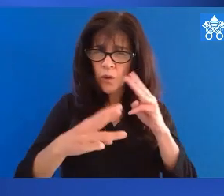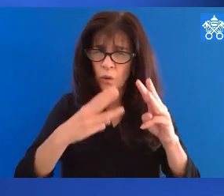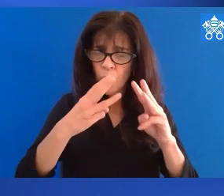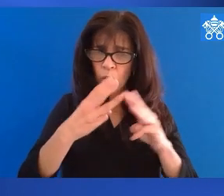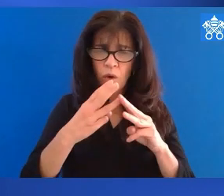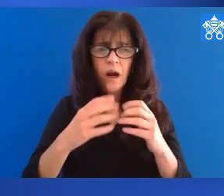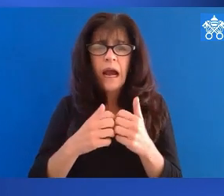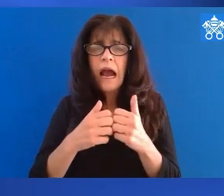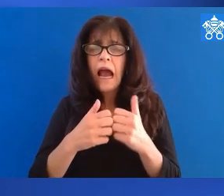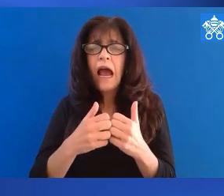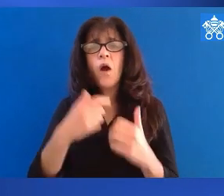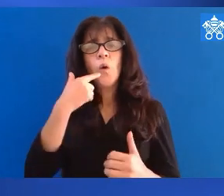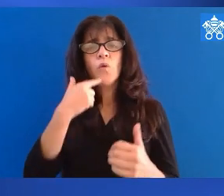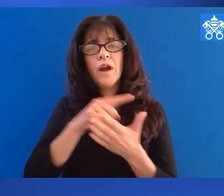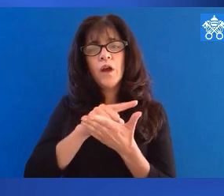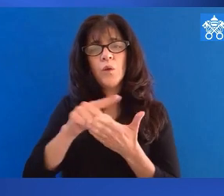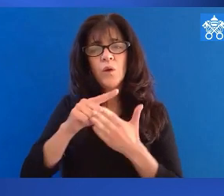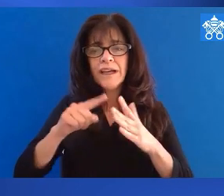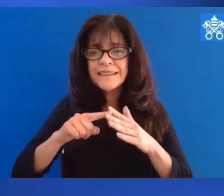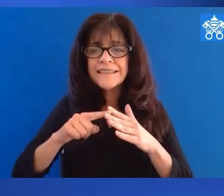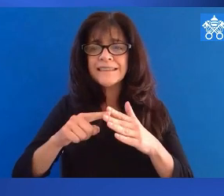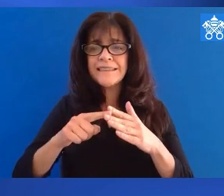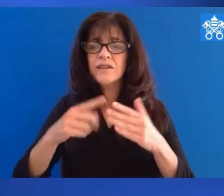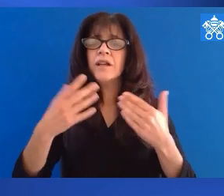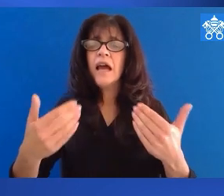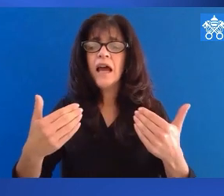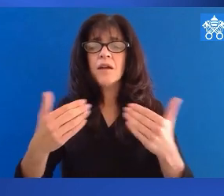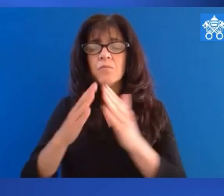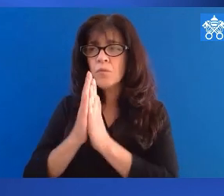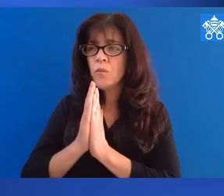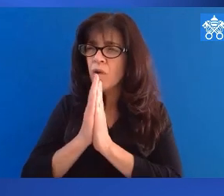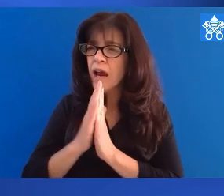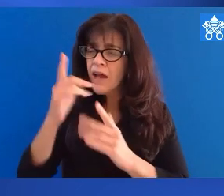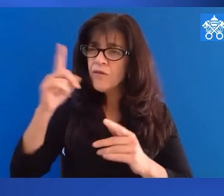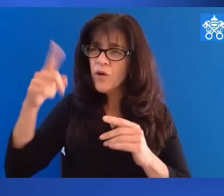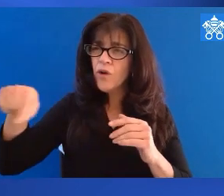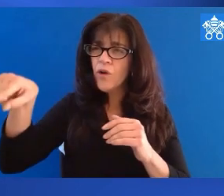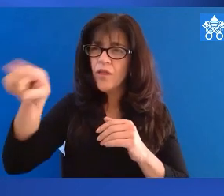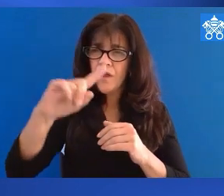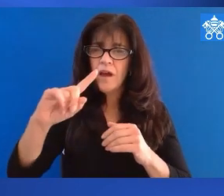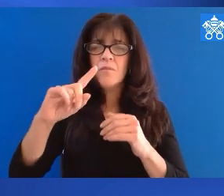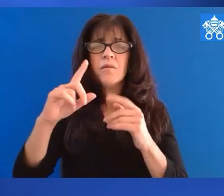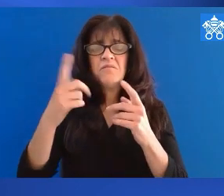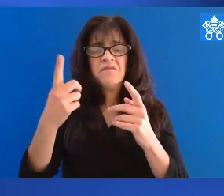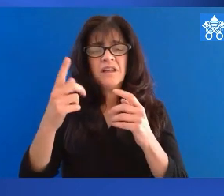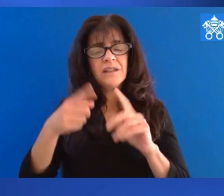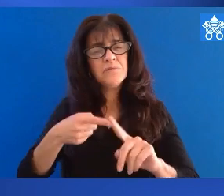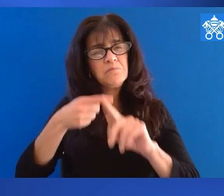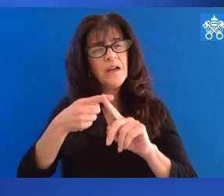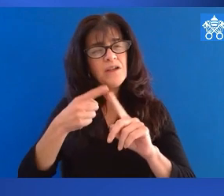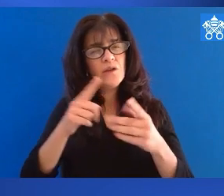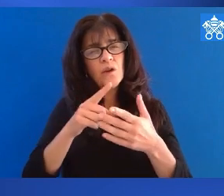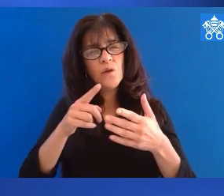by participating in the Red Week initiative and praying for them in a special way at the Shrine of Jasna